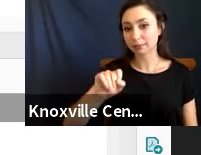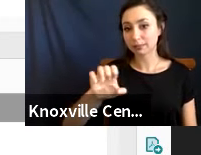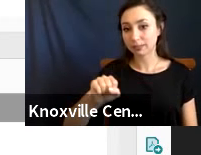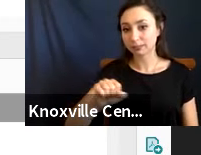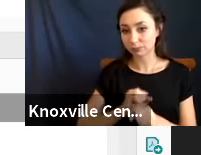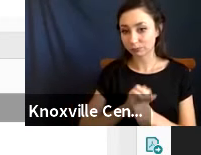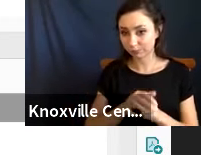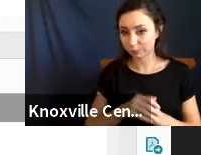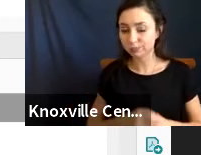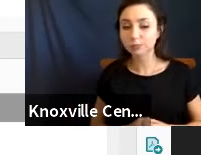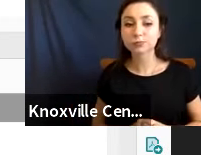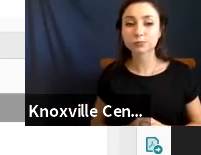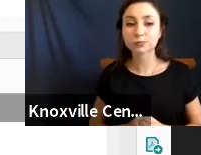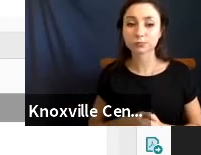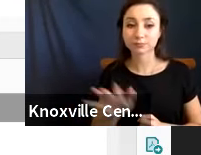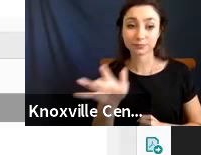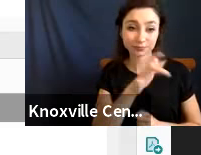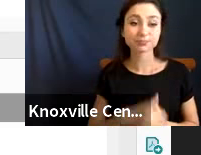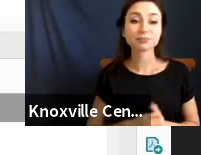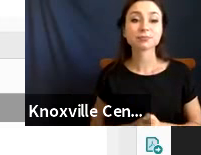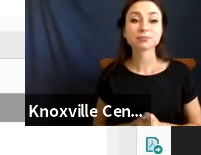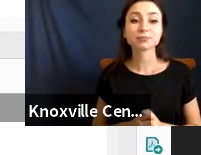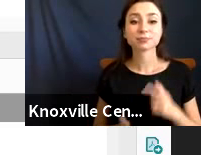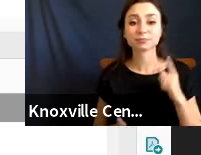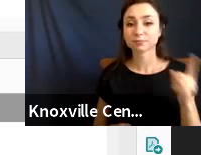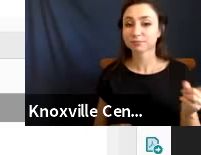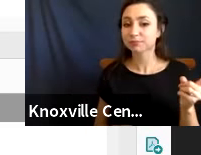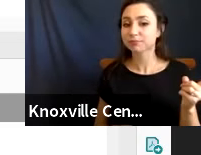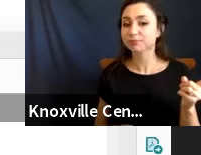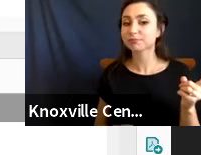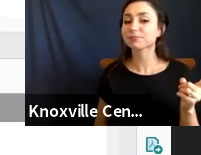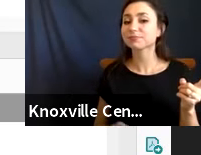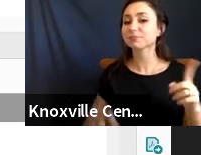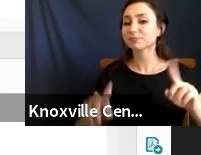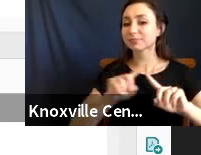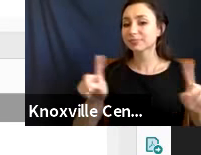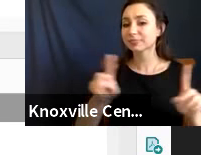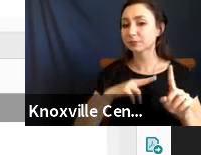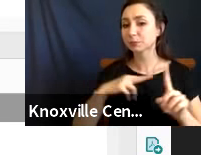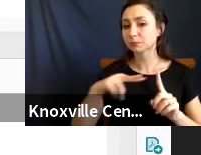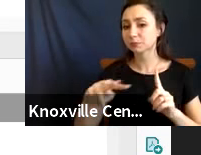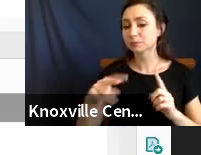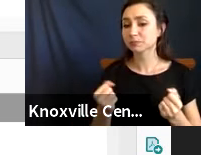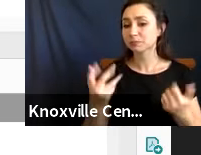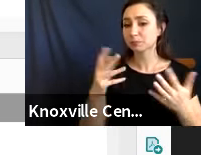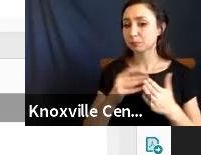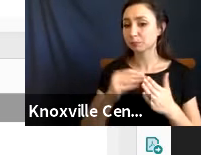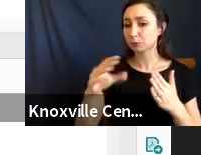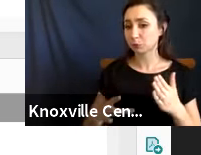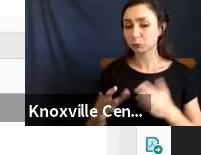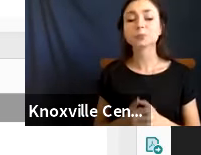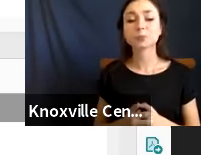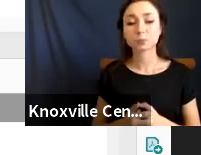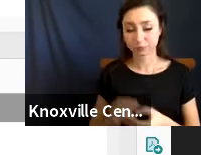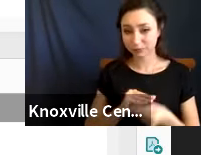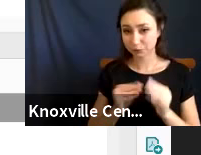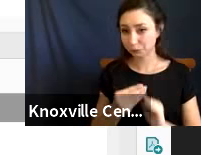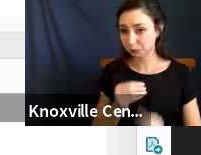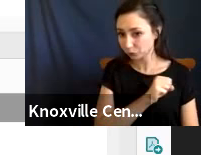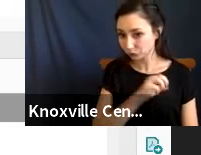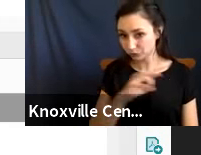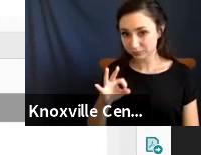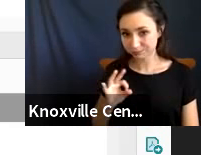Next slide, please. And this gives you a different view of the number of students and the number of staff